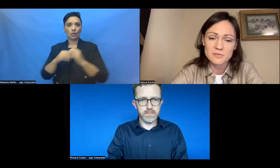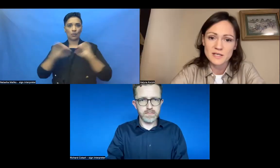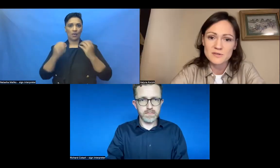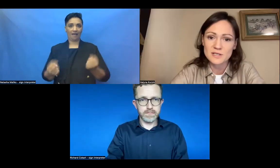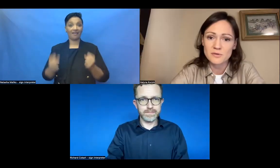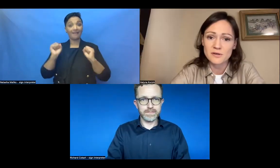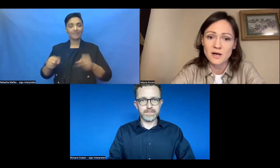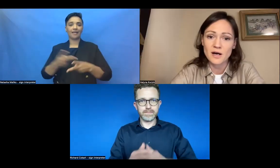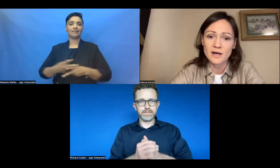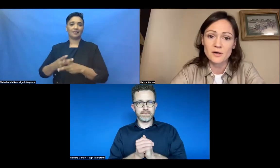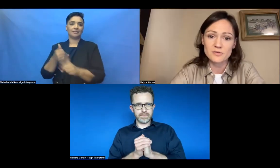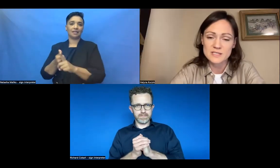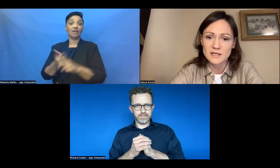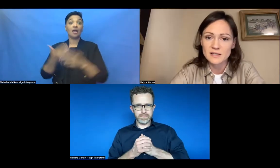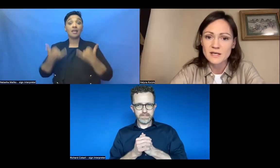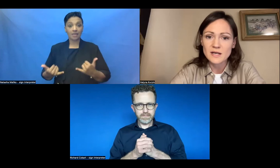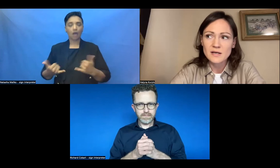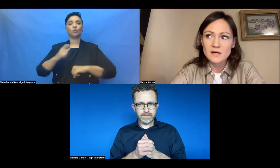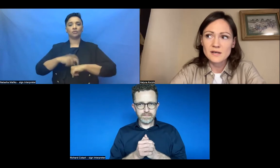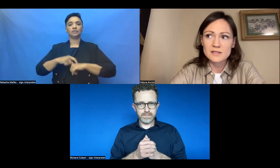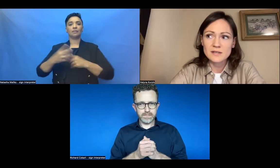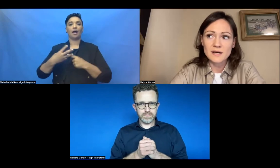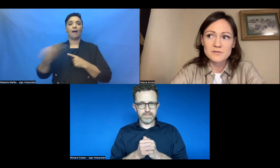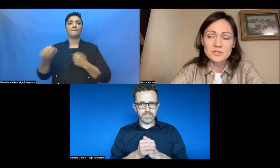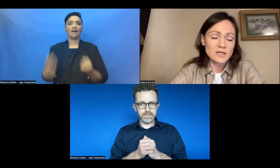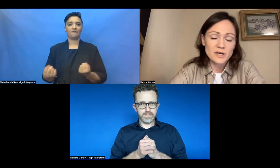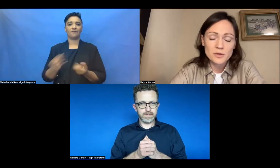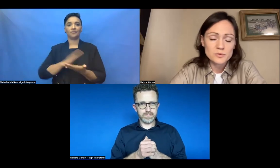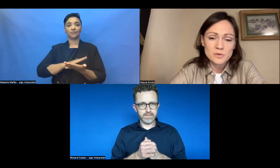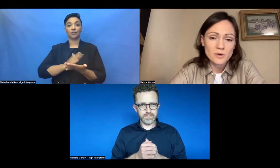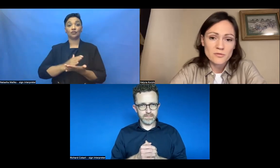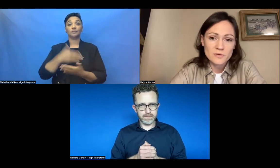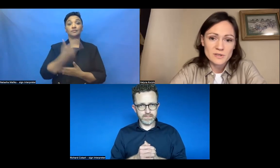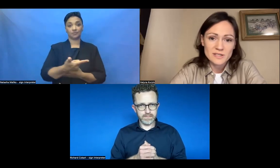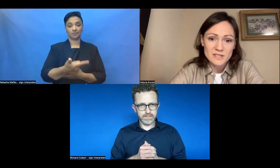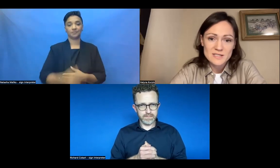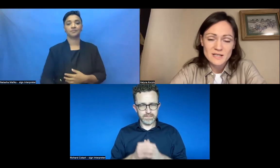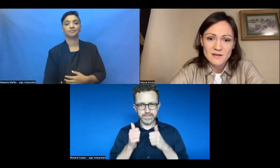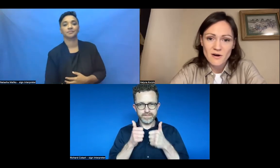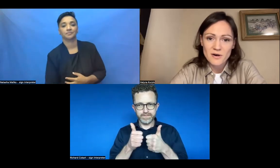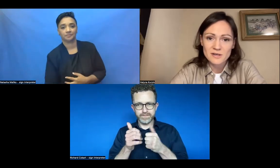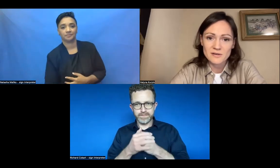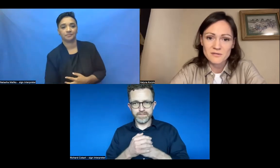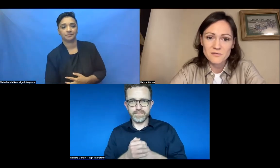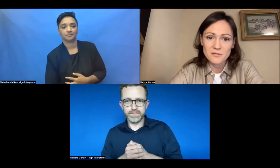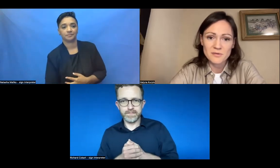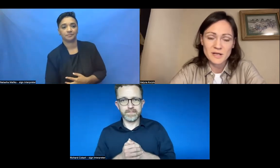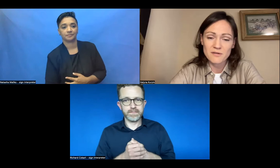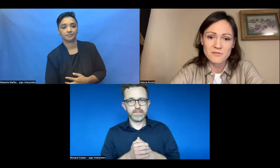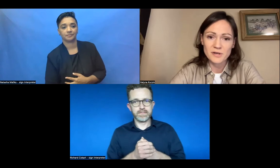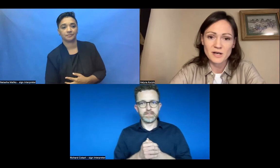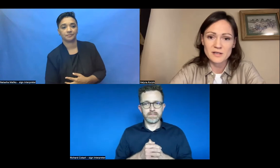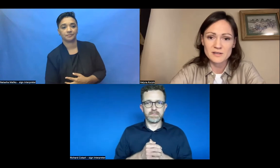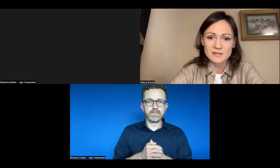care of themselves. Now they're out of the sudden have to take care of kids that are that